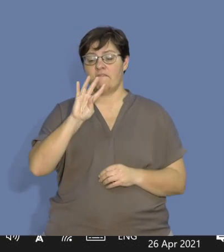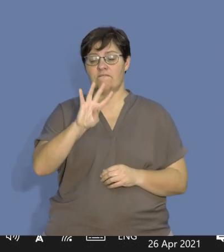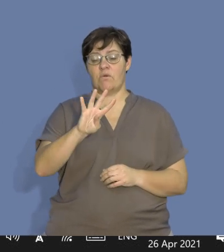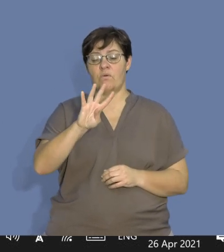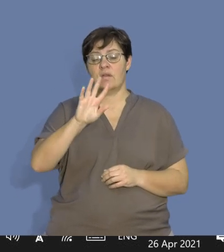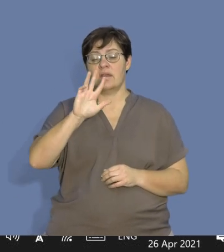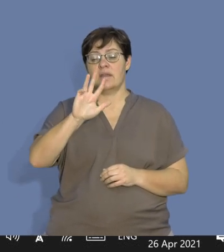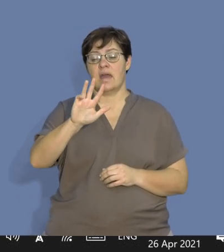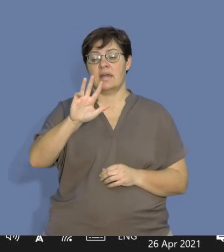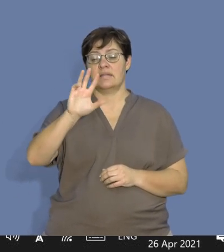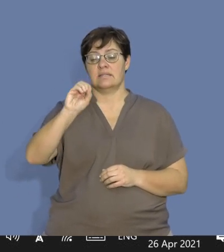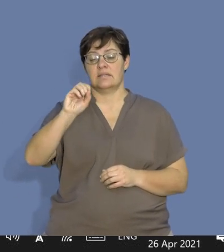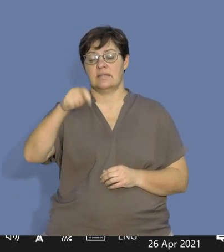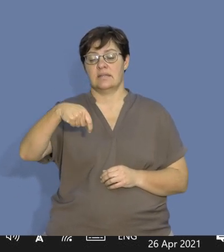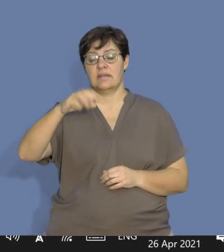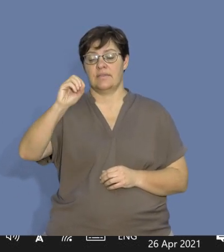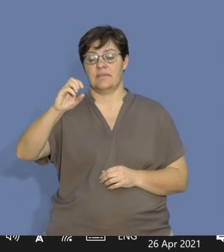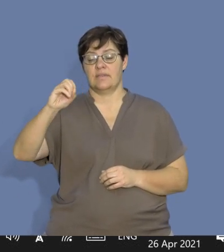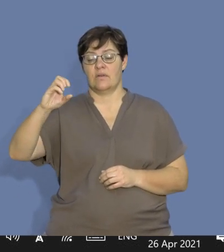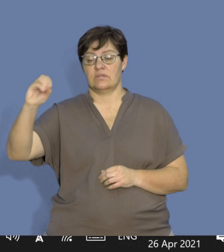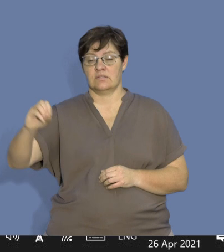241,500, right, so that gives us